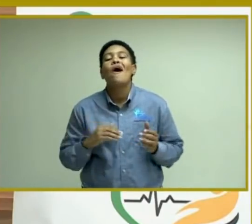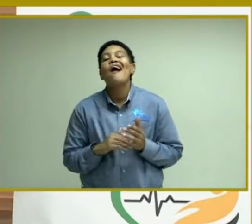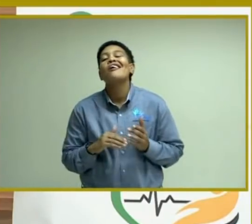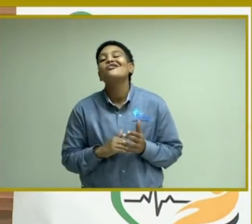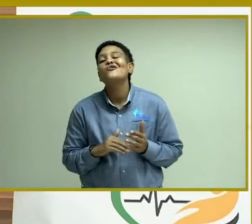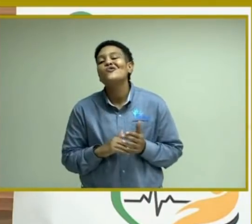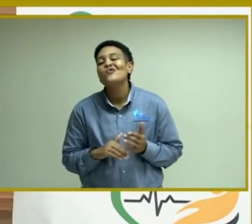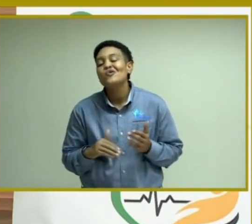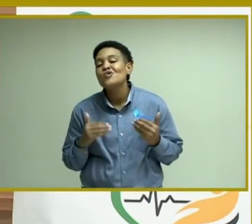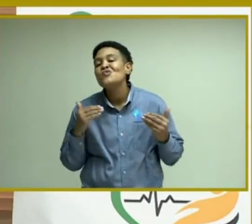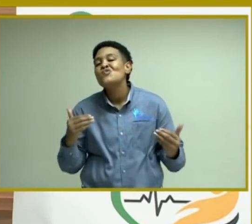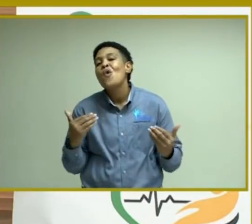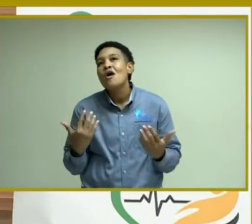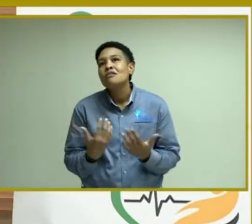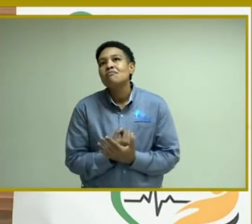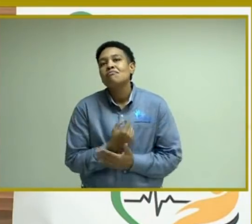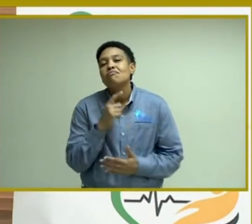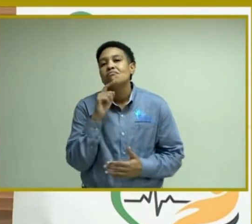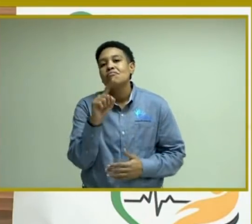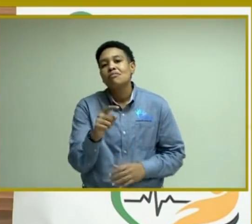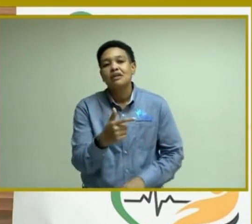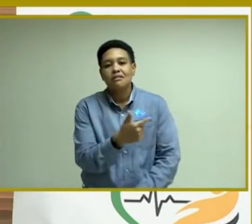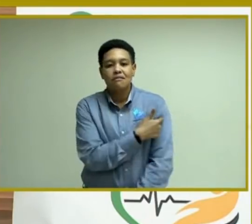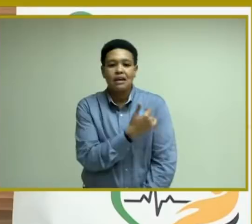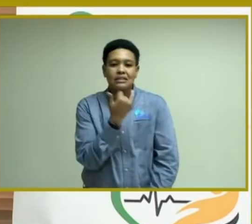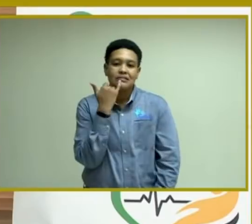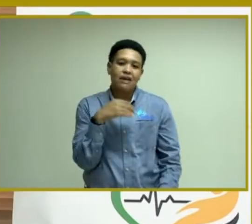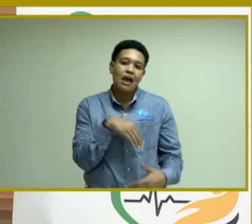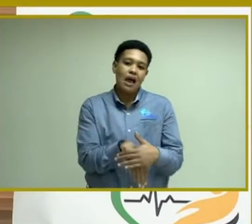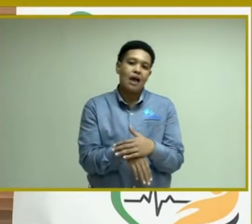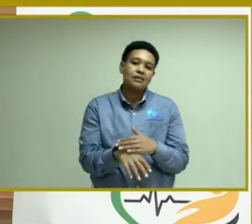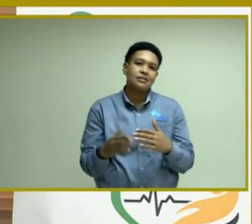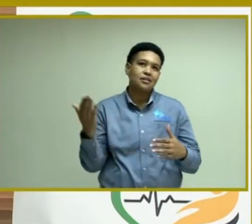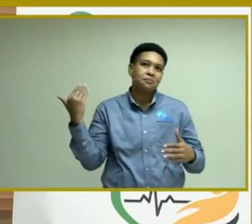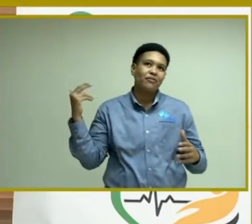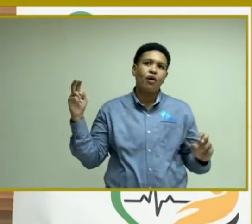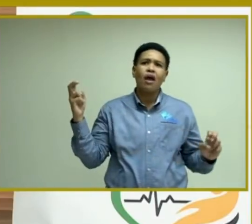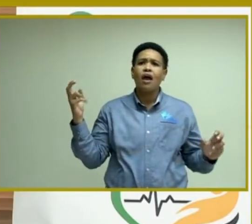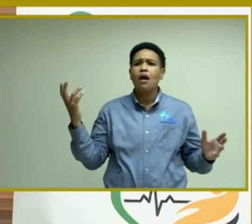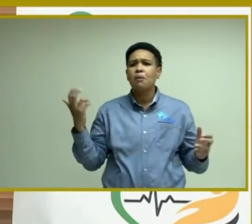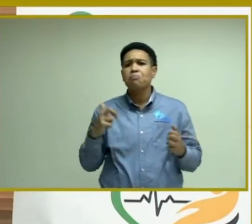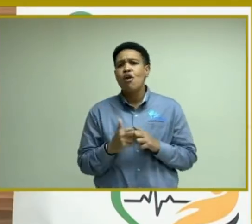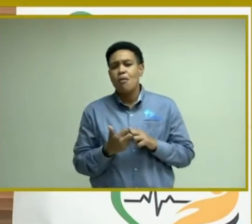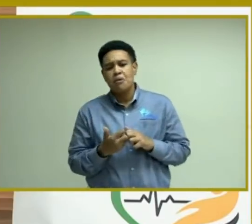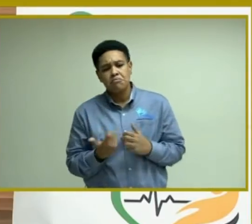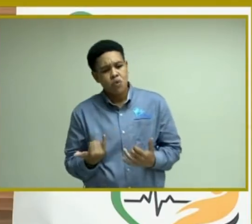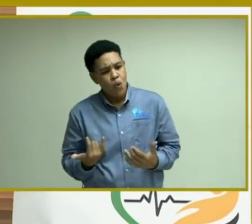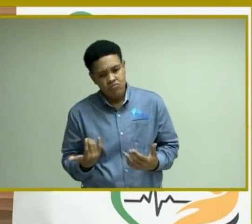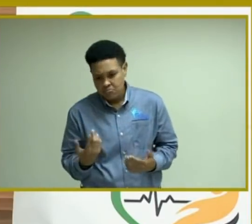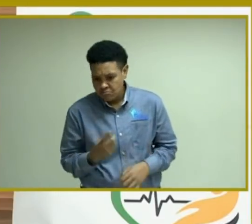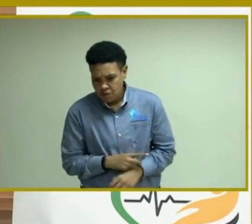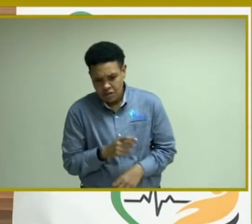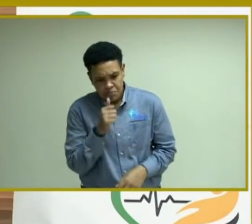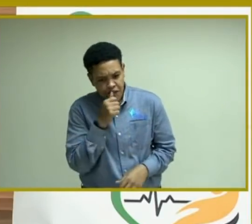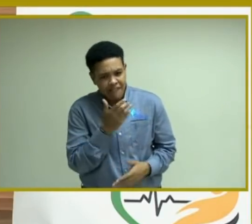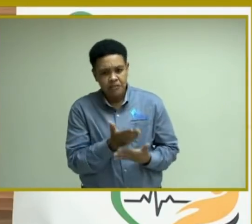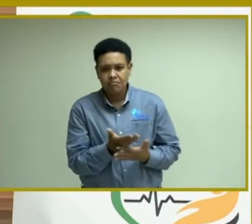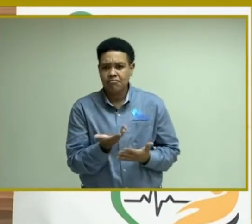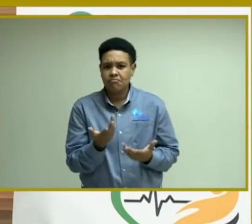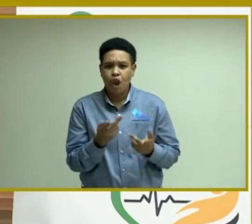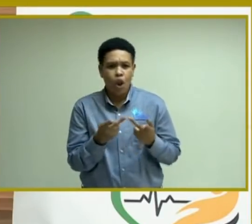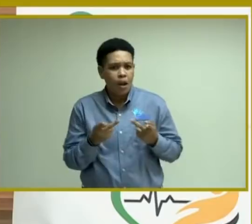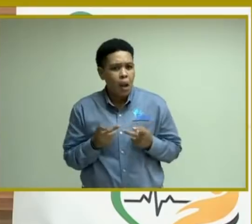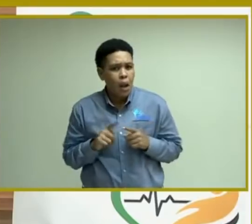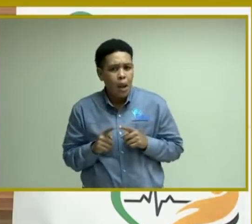to accessing the vaccine if access was an issue. And of course, we will continue to provide a narrative